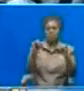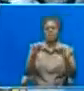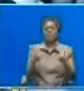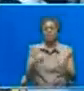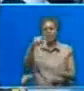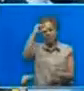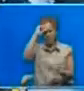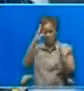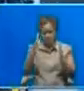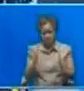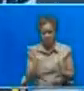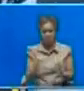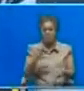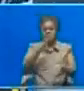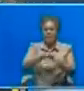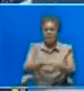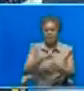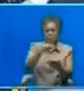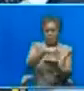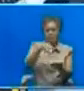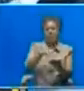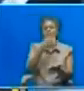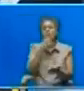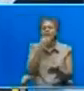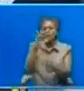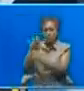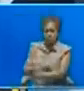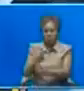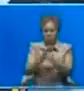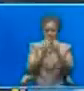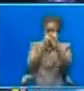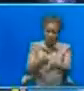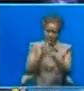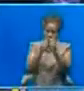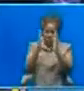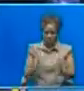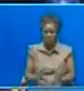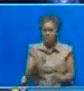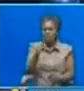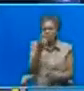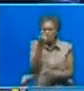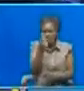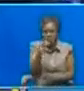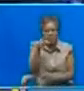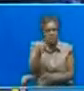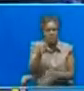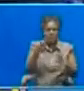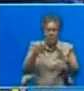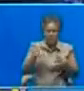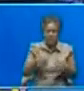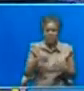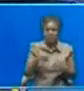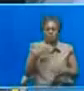The governor hit out at middlemen for the continued exploitation of farmers, adding that some few traders had failed to comply with the